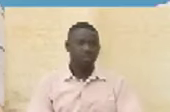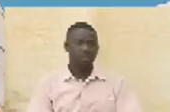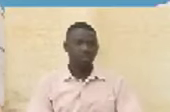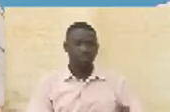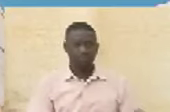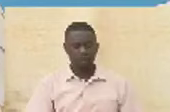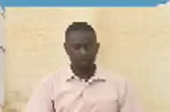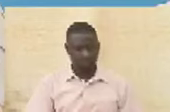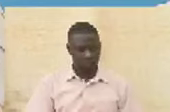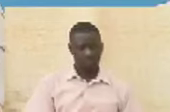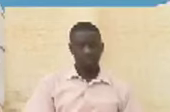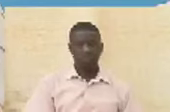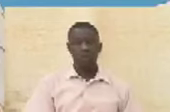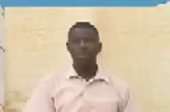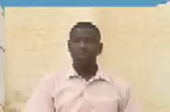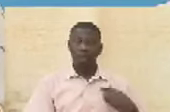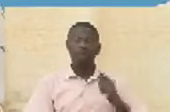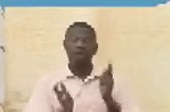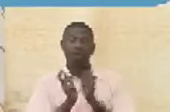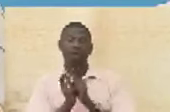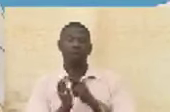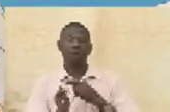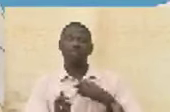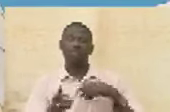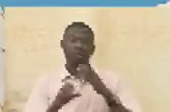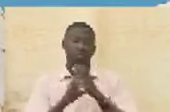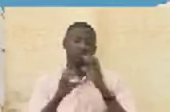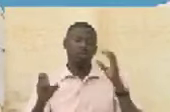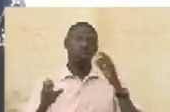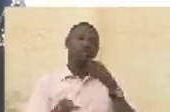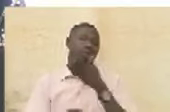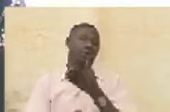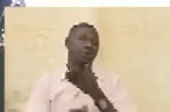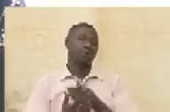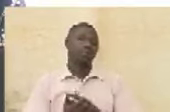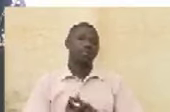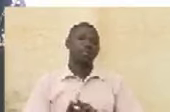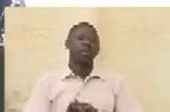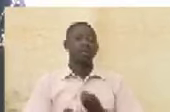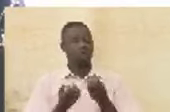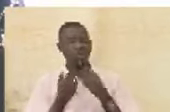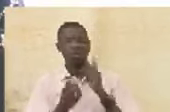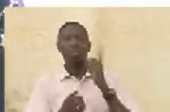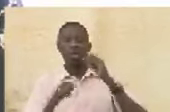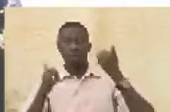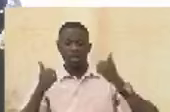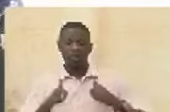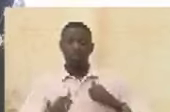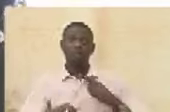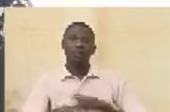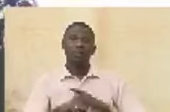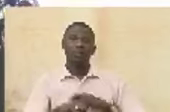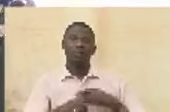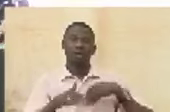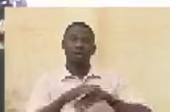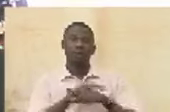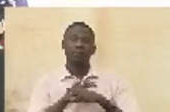I found her on board the bus. Can you tell us what happened while you were in the bus?